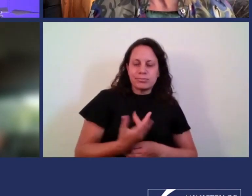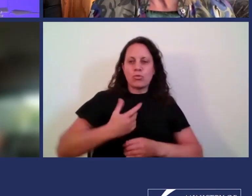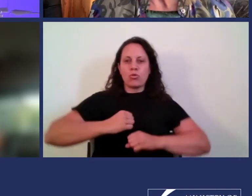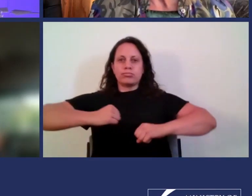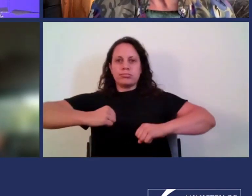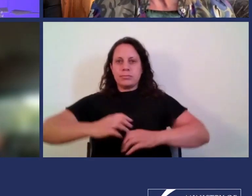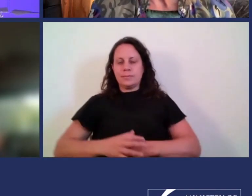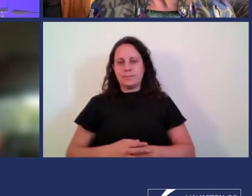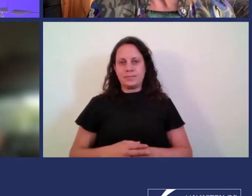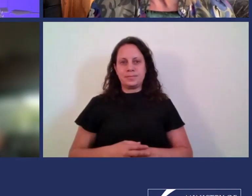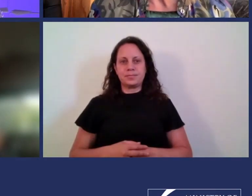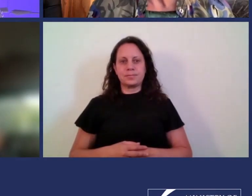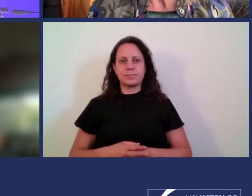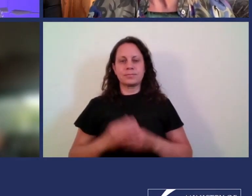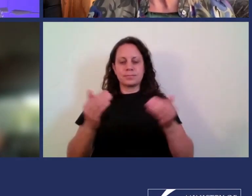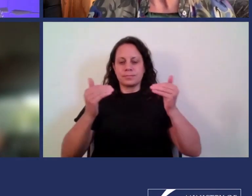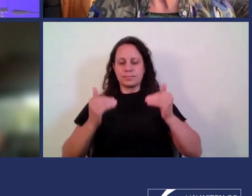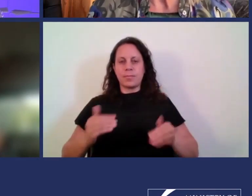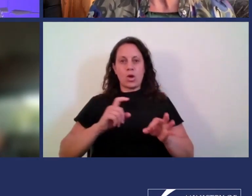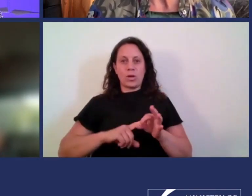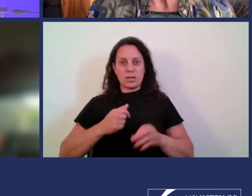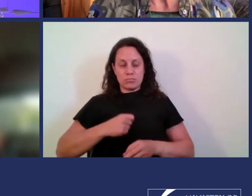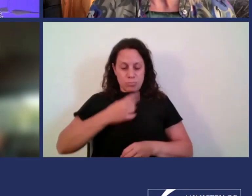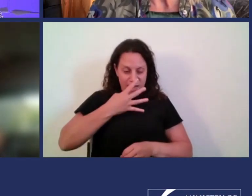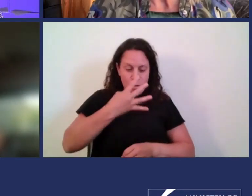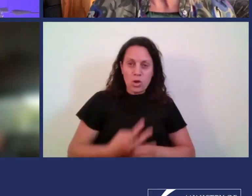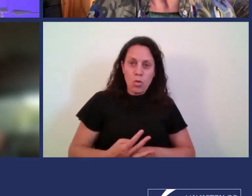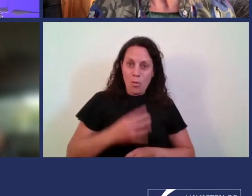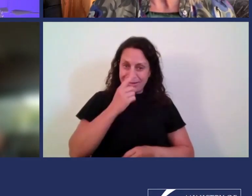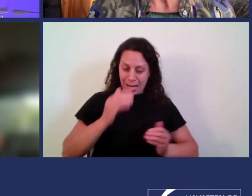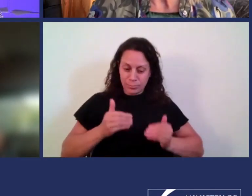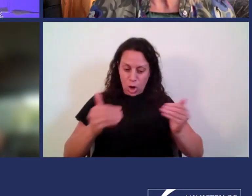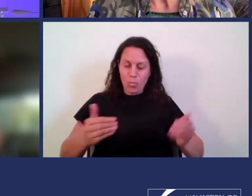asks, can she get her 4-year-old vaccinated? If not, why?